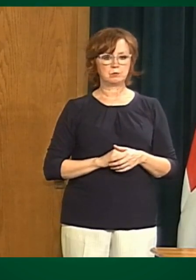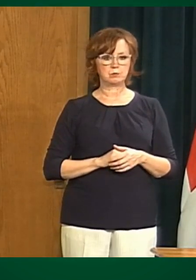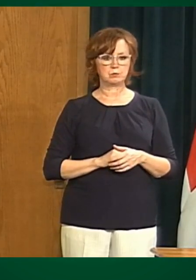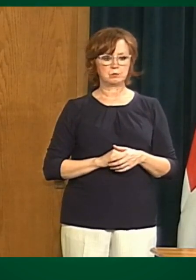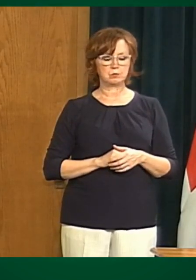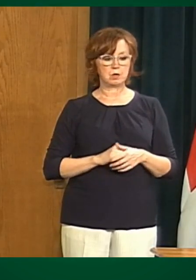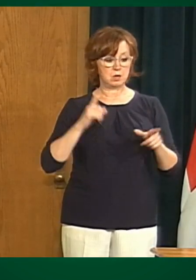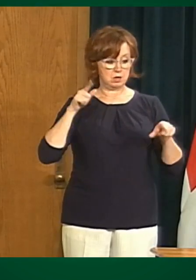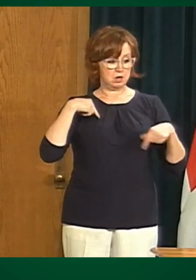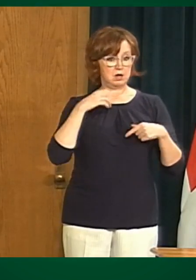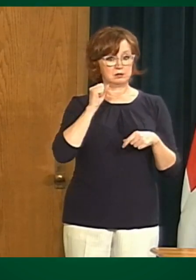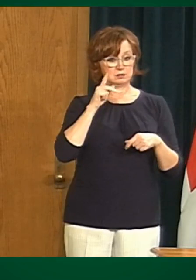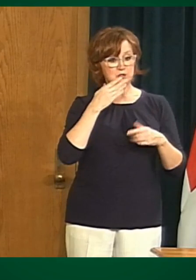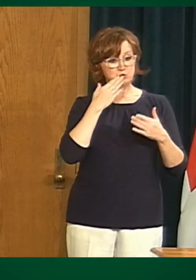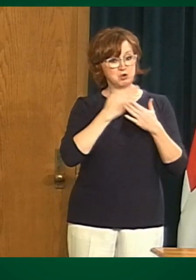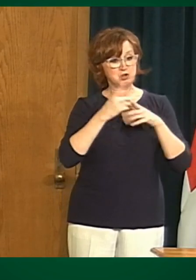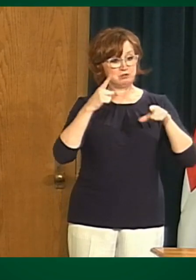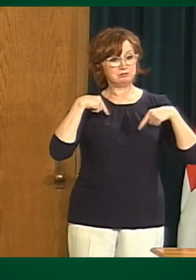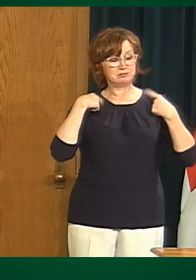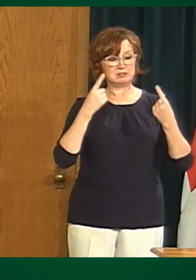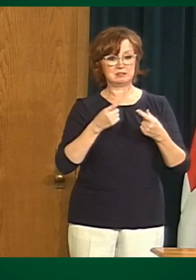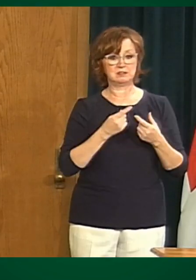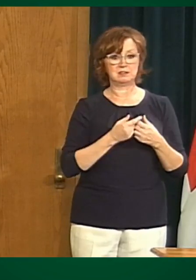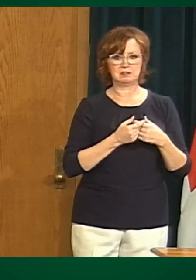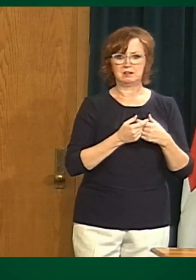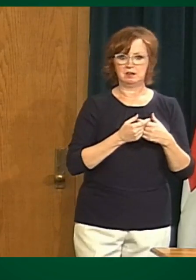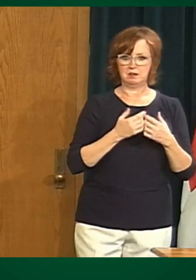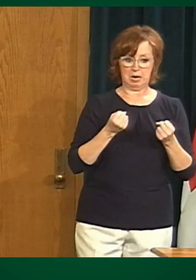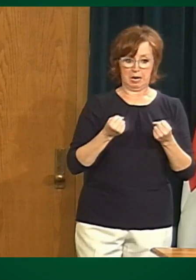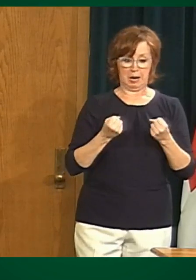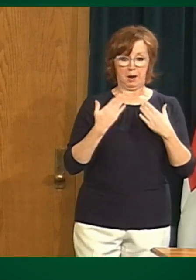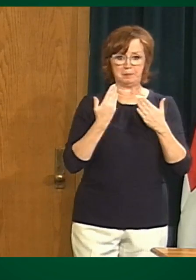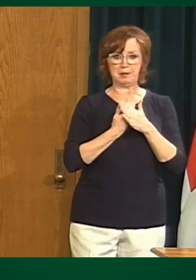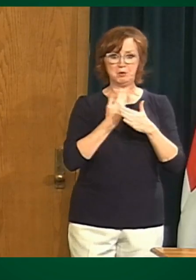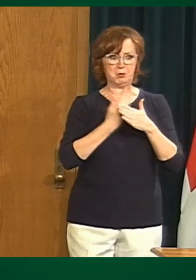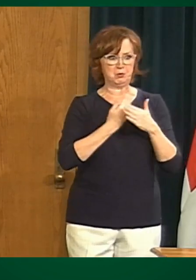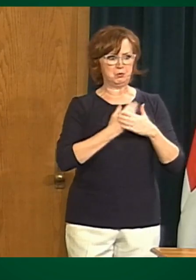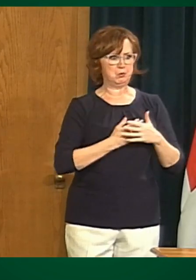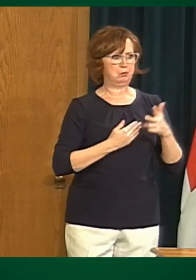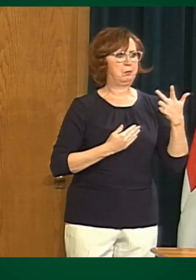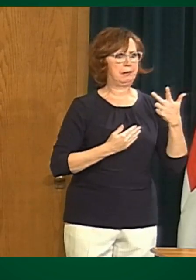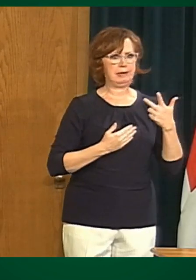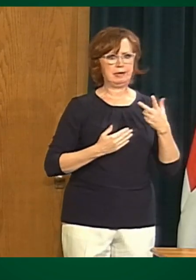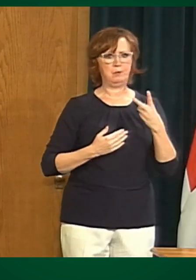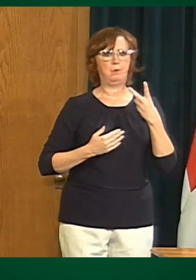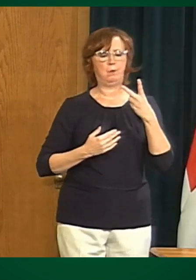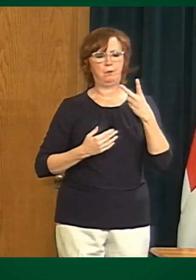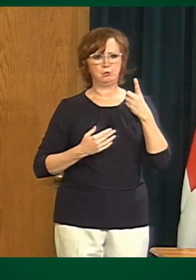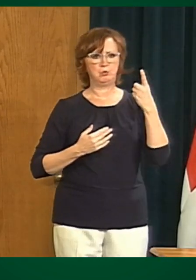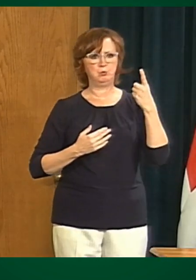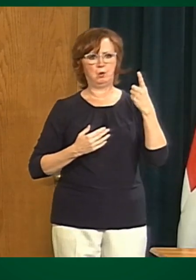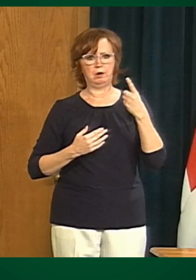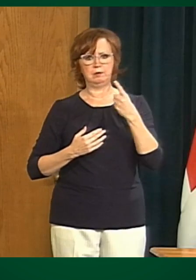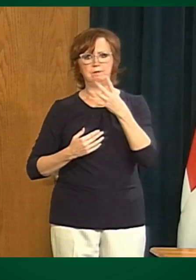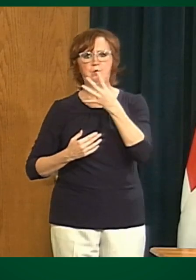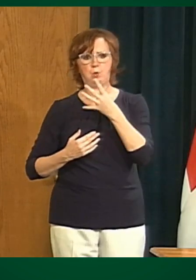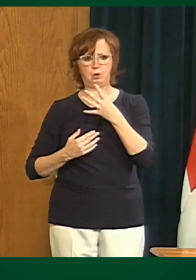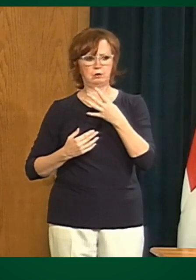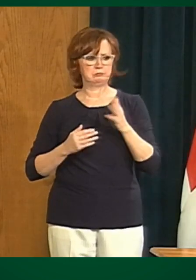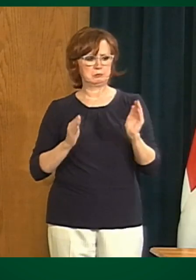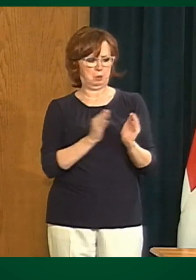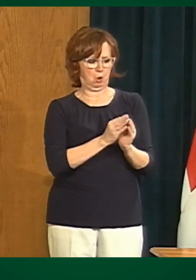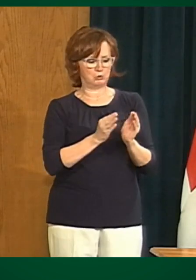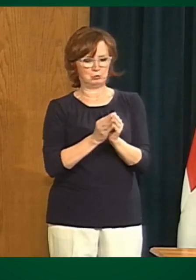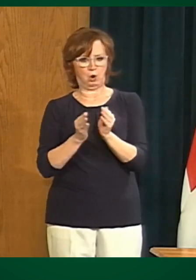well the last few weeks. New cases in the single digits, no deaths for a fair bit. And then just in the last few days here,